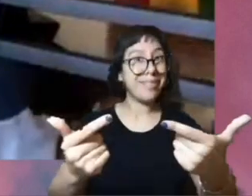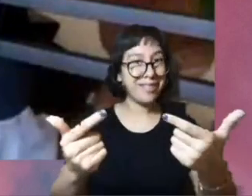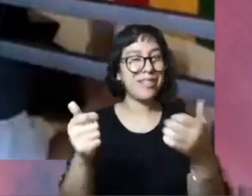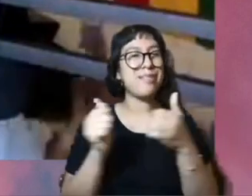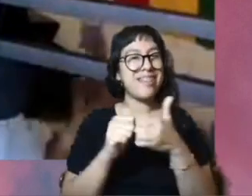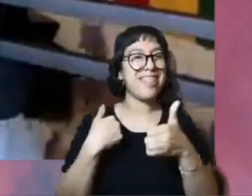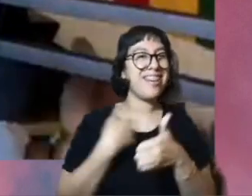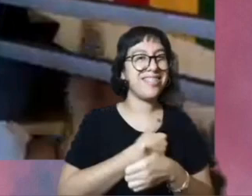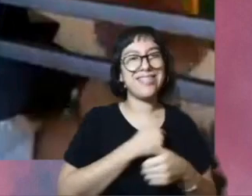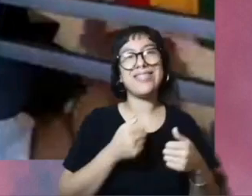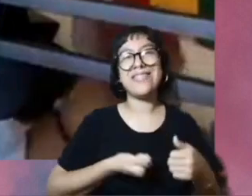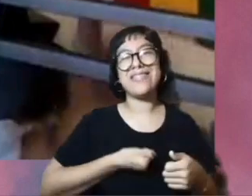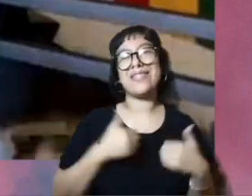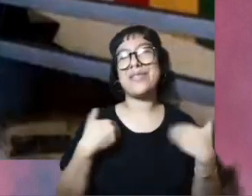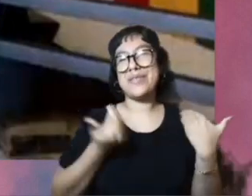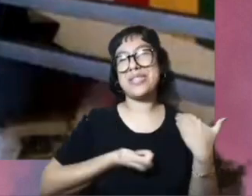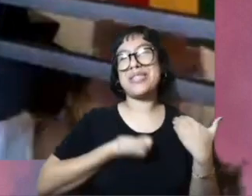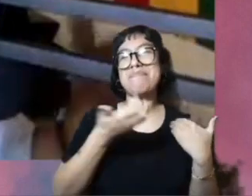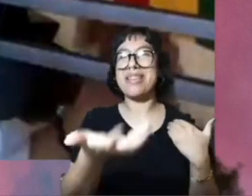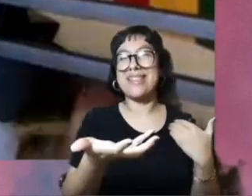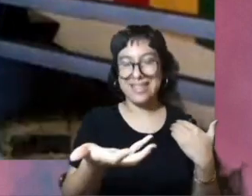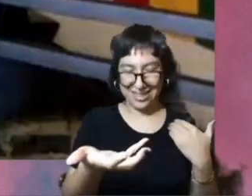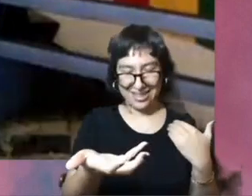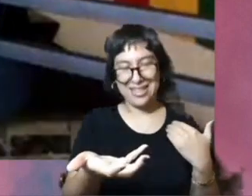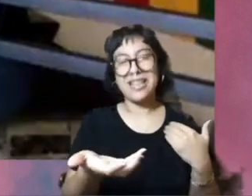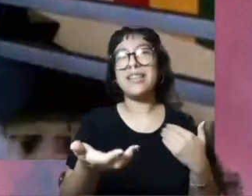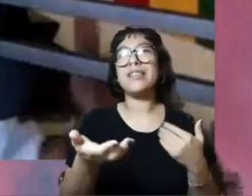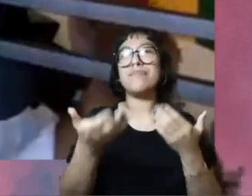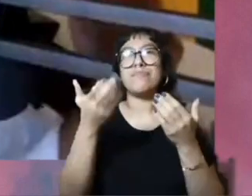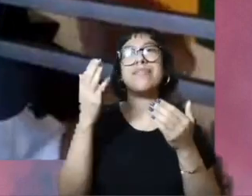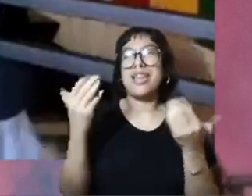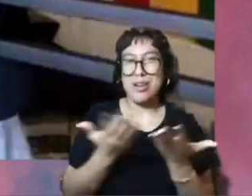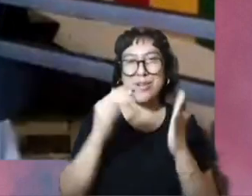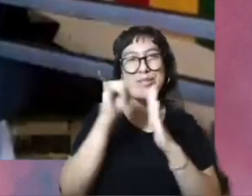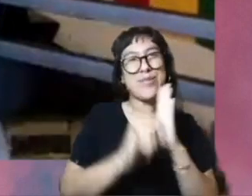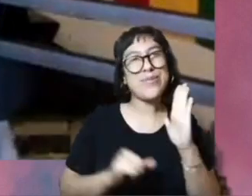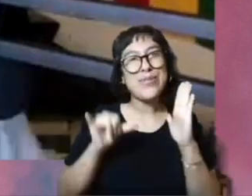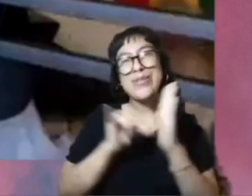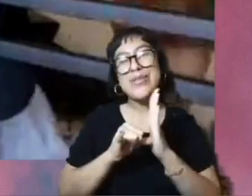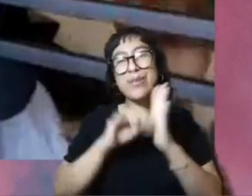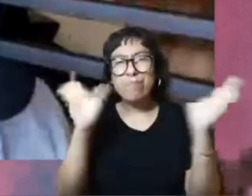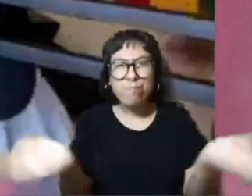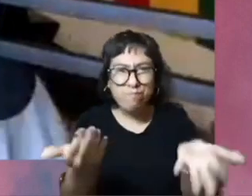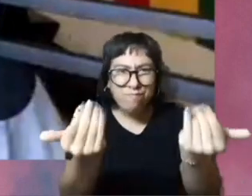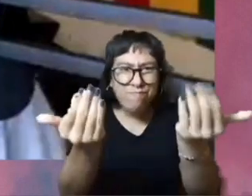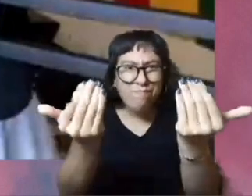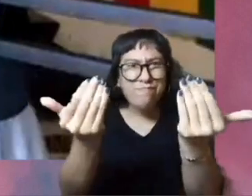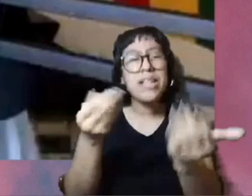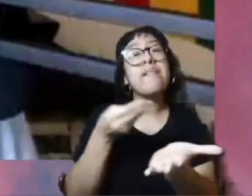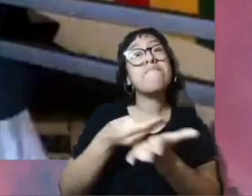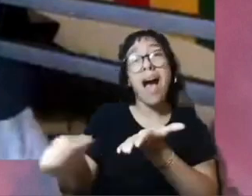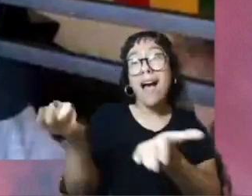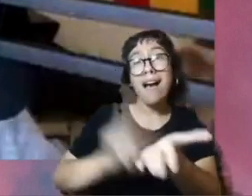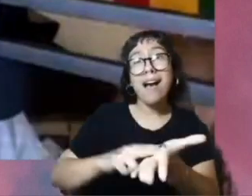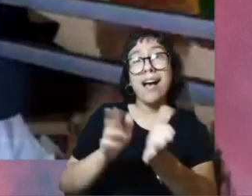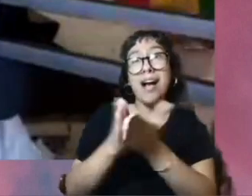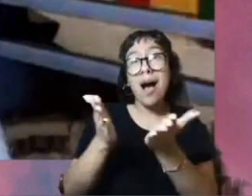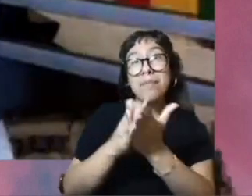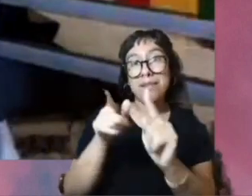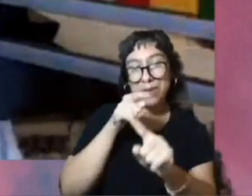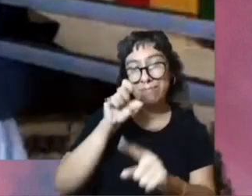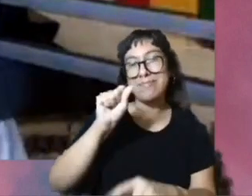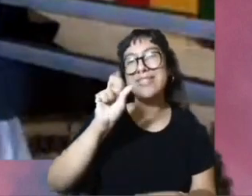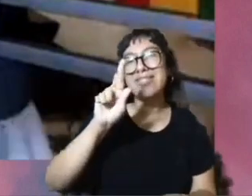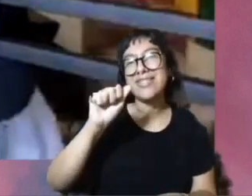Youth Speaks Unified Anthology release on YouTube. So I want to encourage y'all to buy a signed hardcover version of Sarah